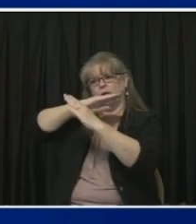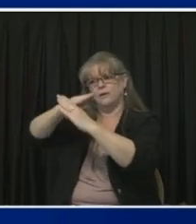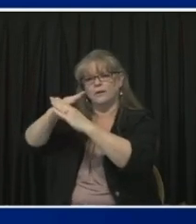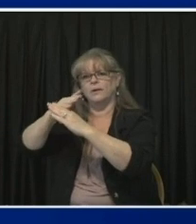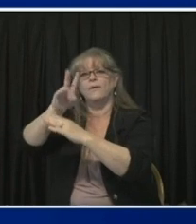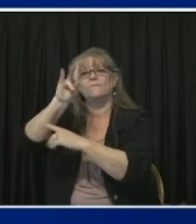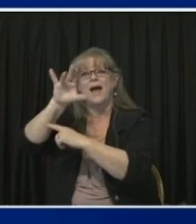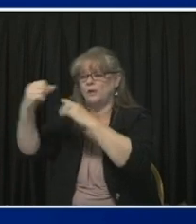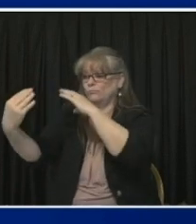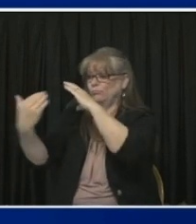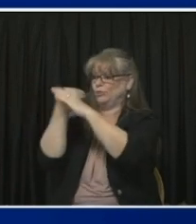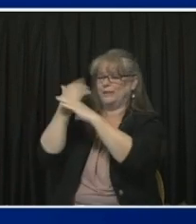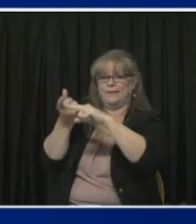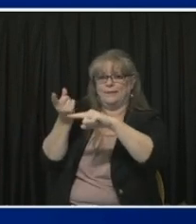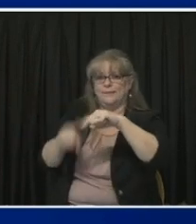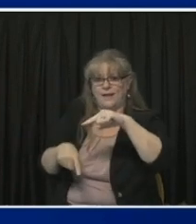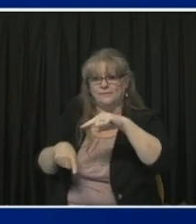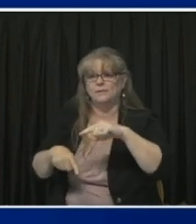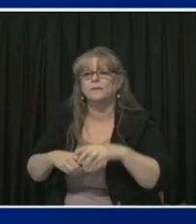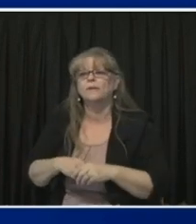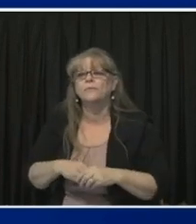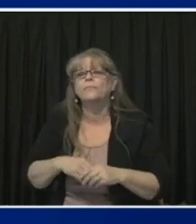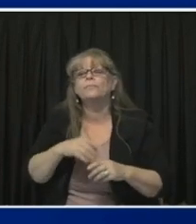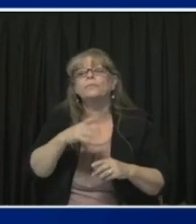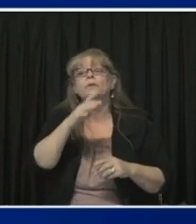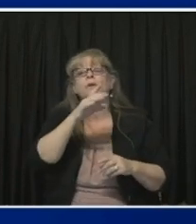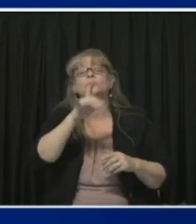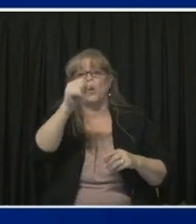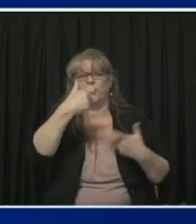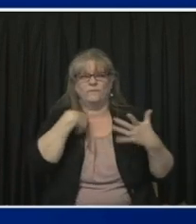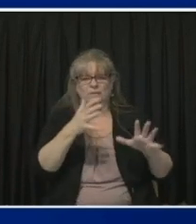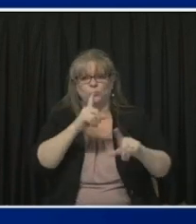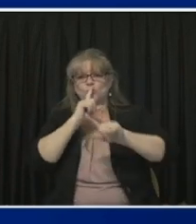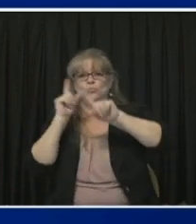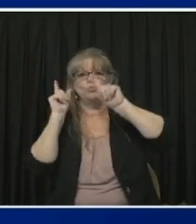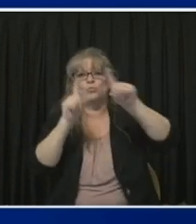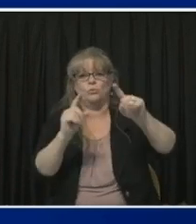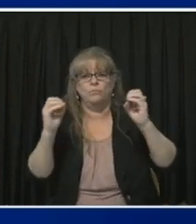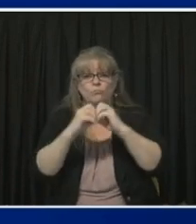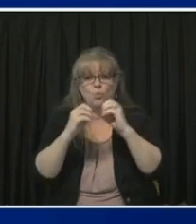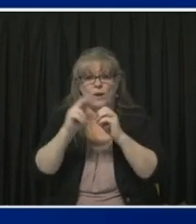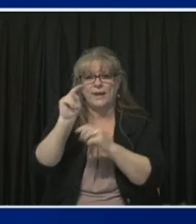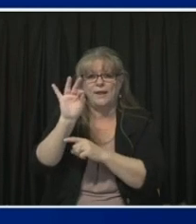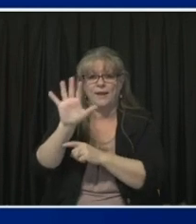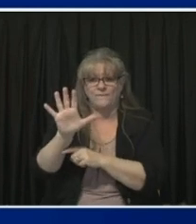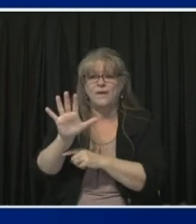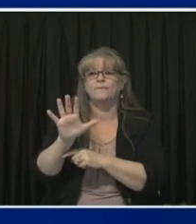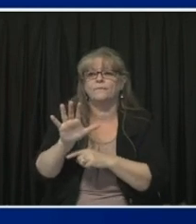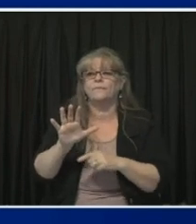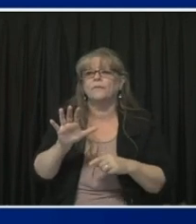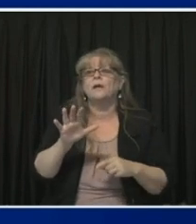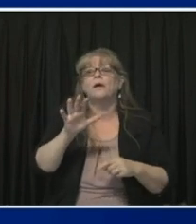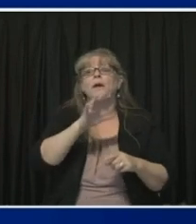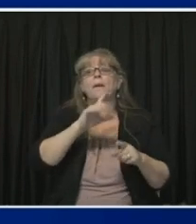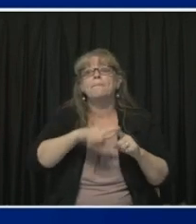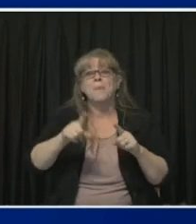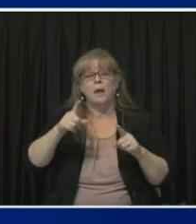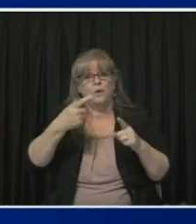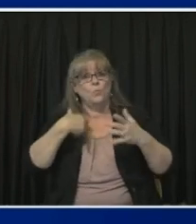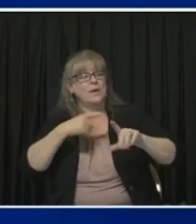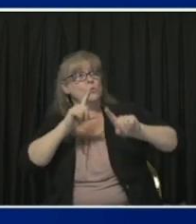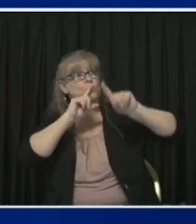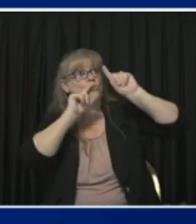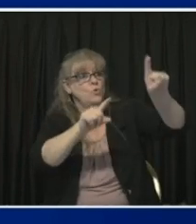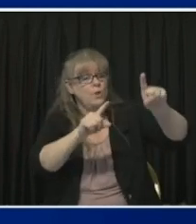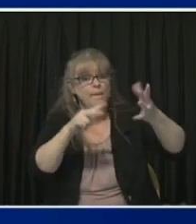from the federal government in their hopper, and we're casting a very wide net because we know all the results won't go through. I mean, the stories that we have